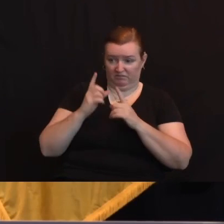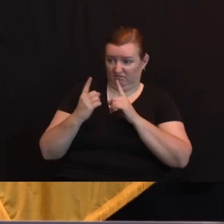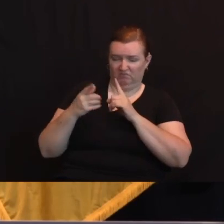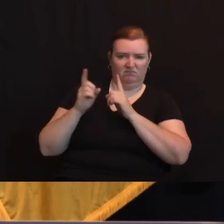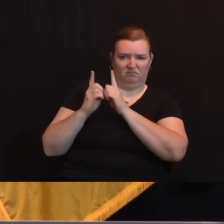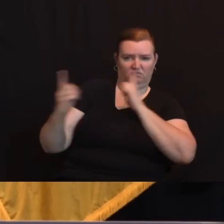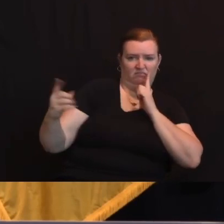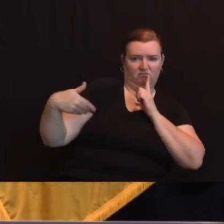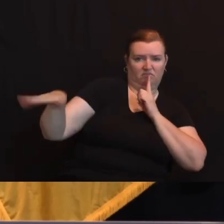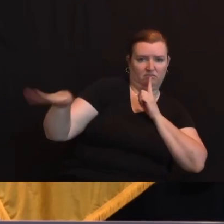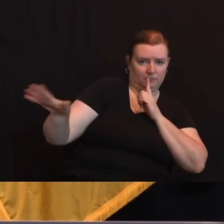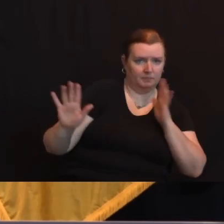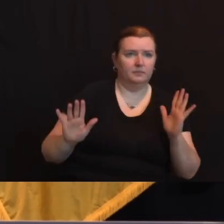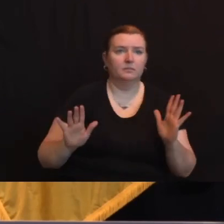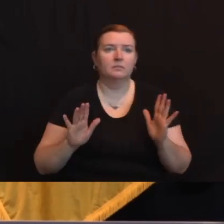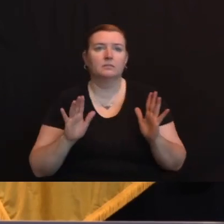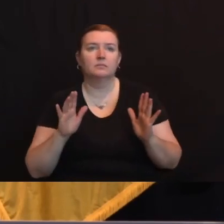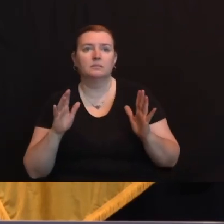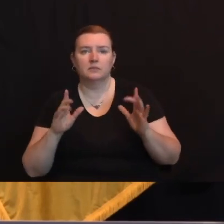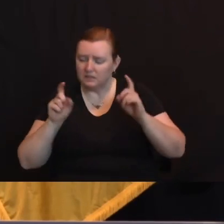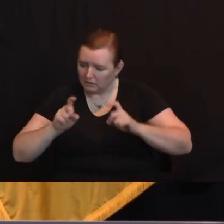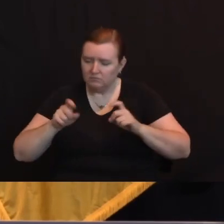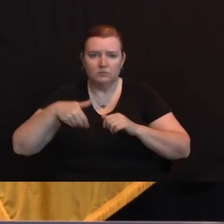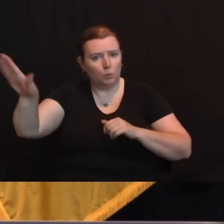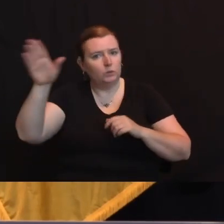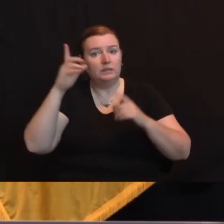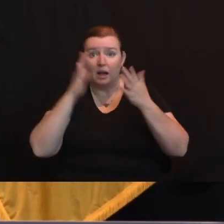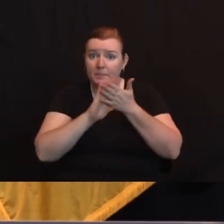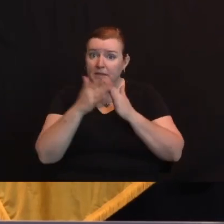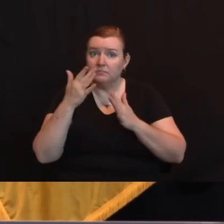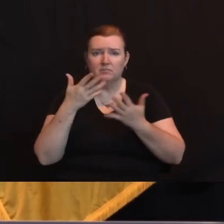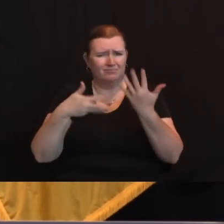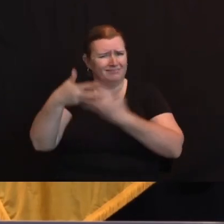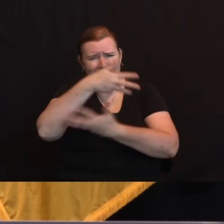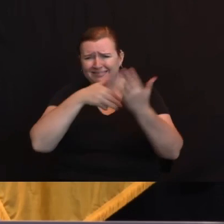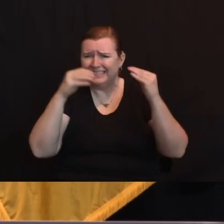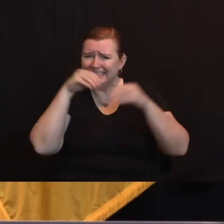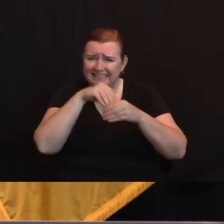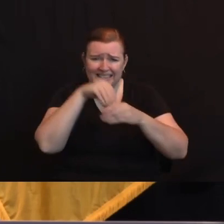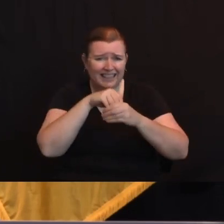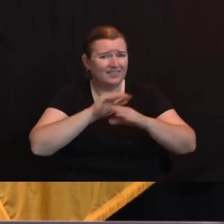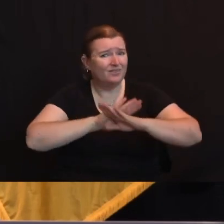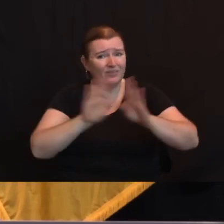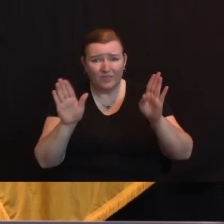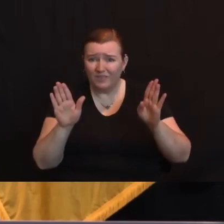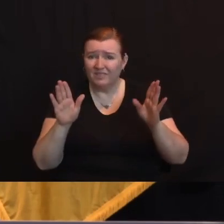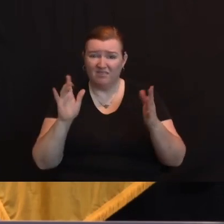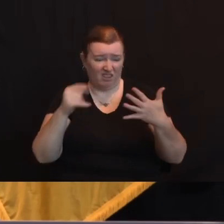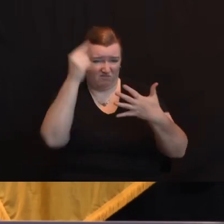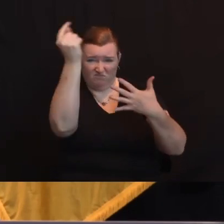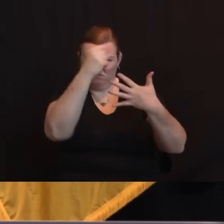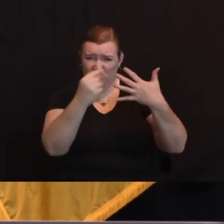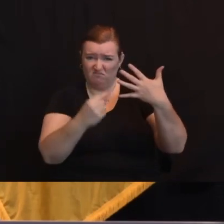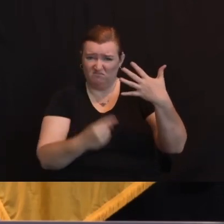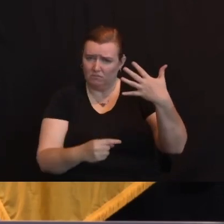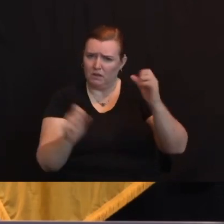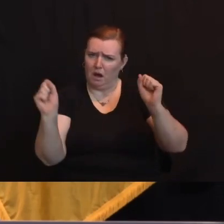doubt, don't congregate indoors. That we do know. And that's all we got right